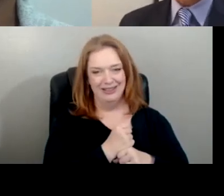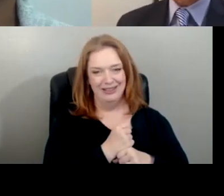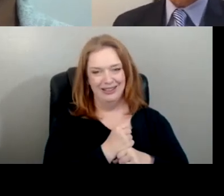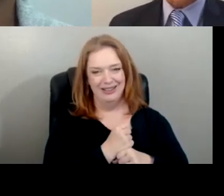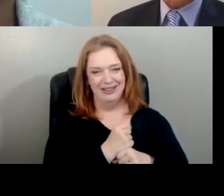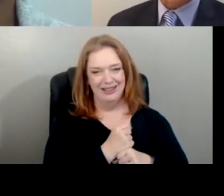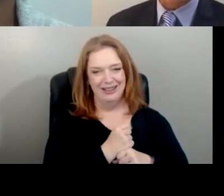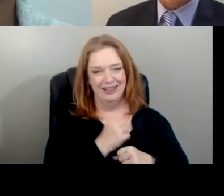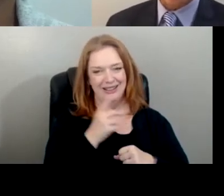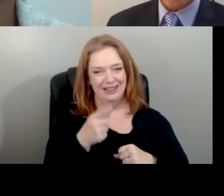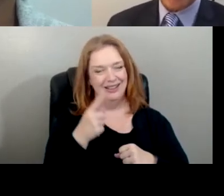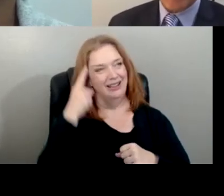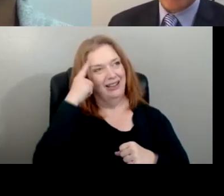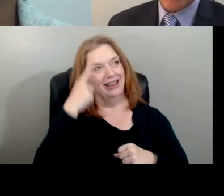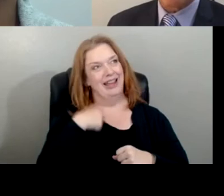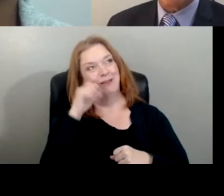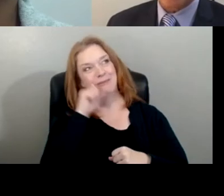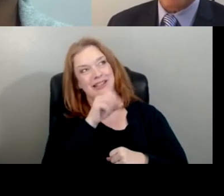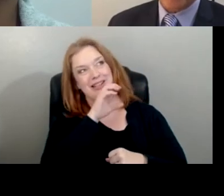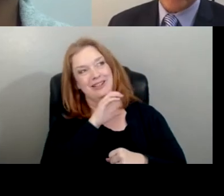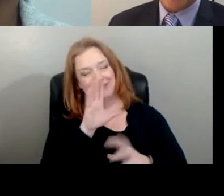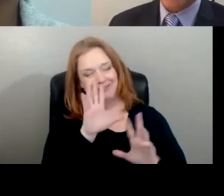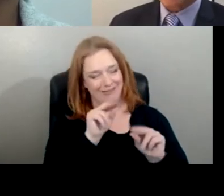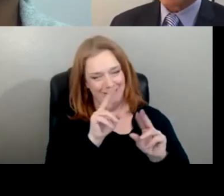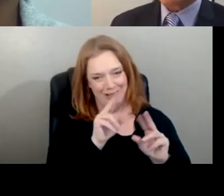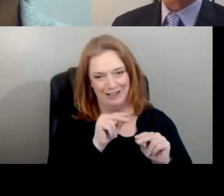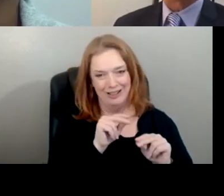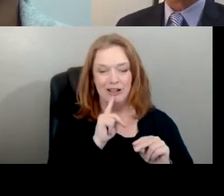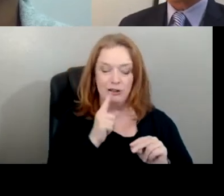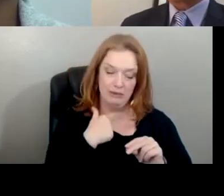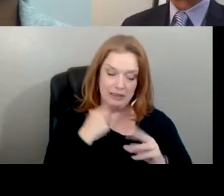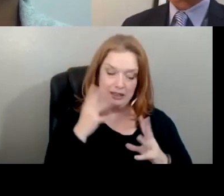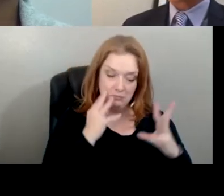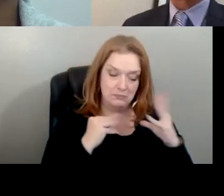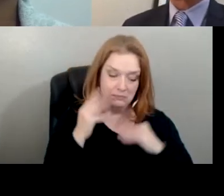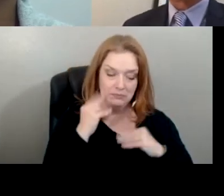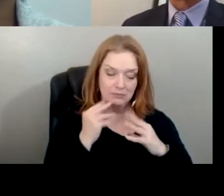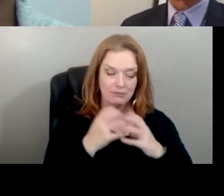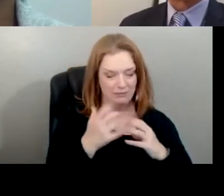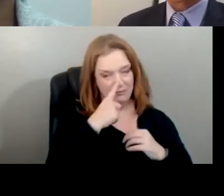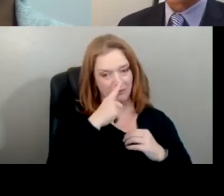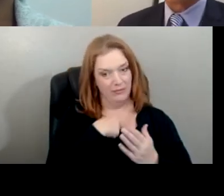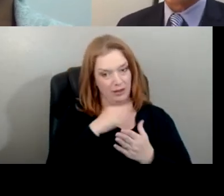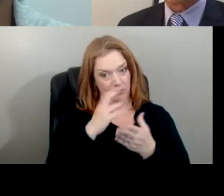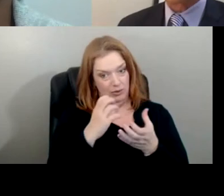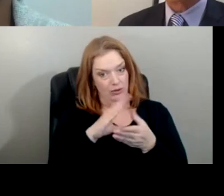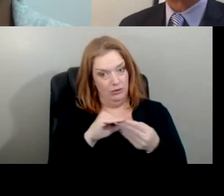being in these elder years. What I would like to do is maybe share with you kind of some of the work we're doing